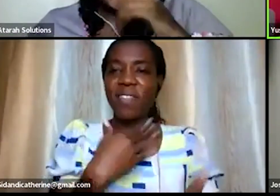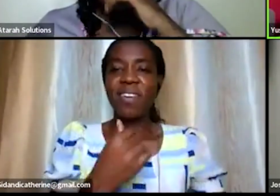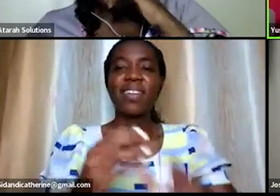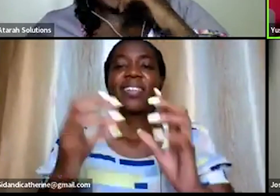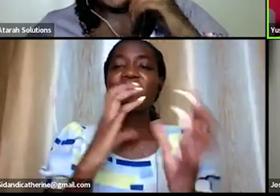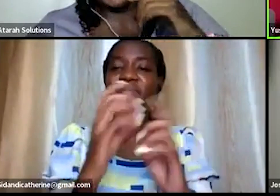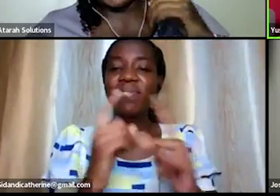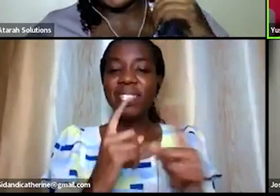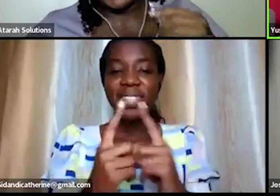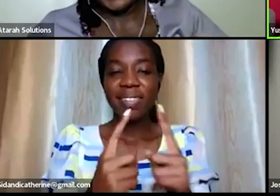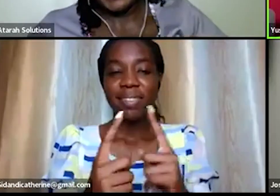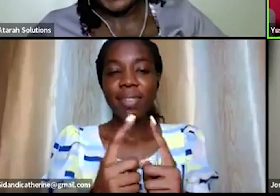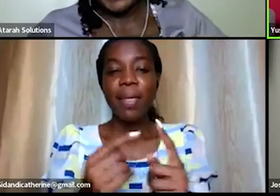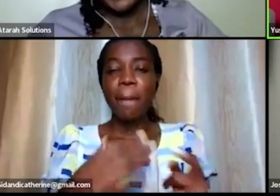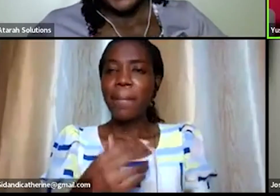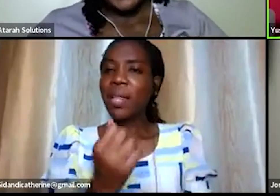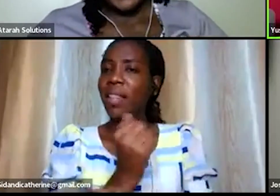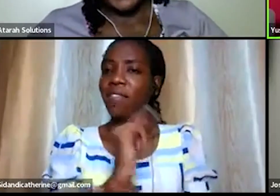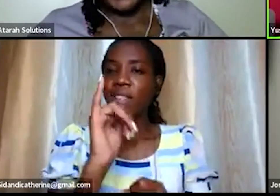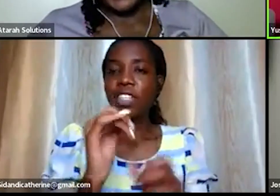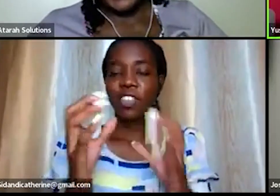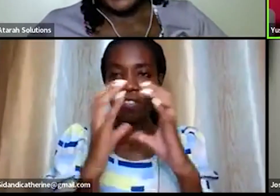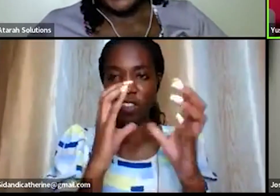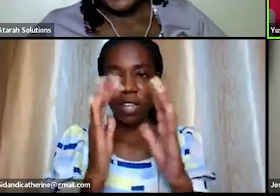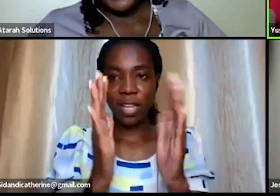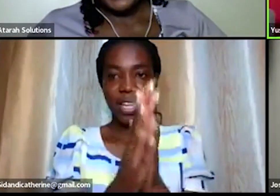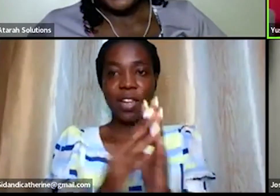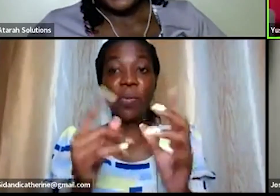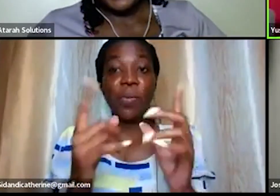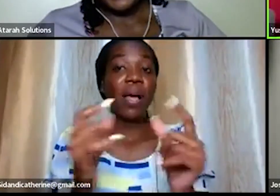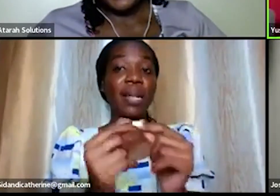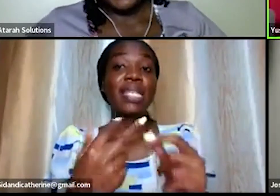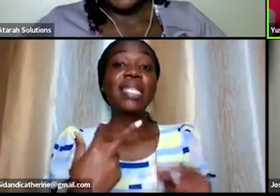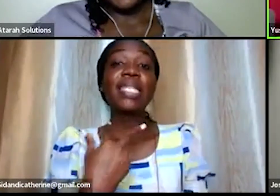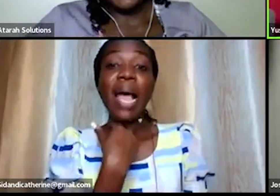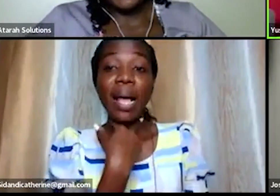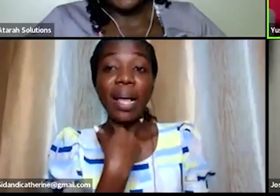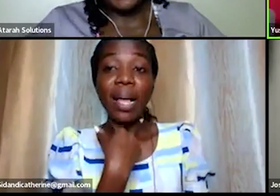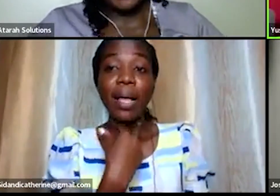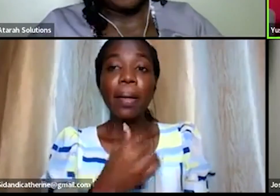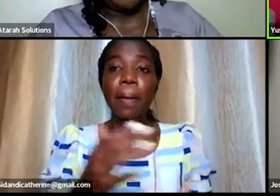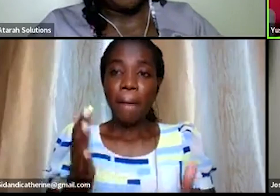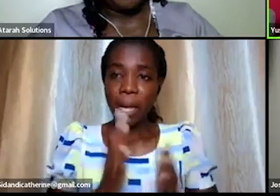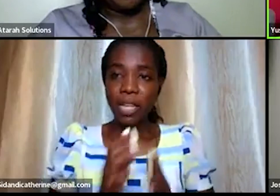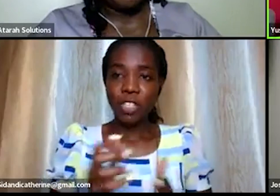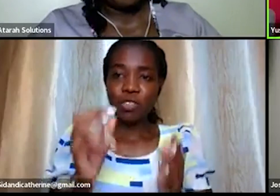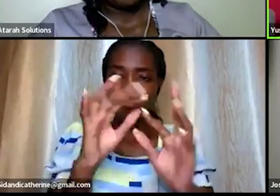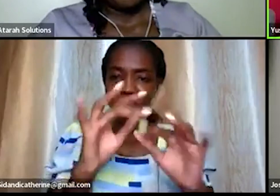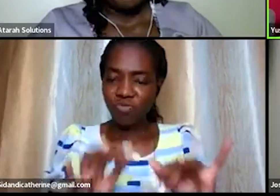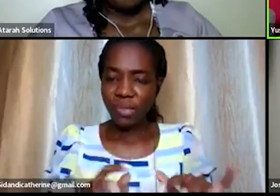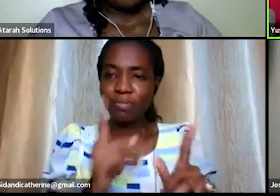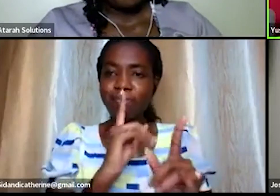conversation. And you know, the word stuck, somebody typed on the chat and say